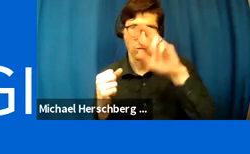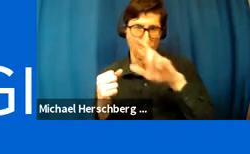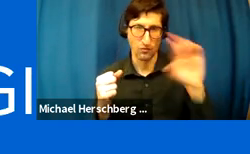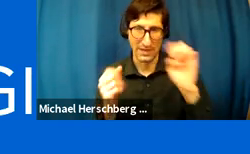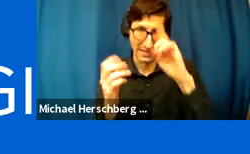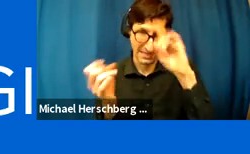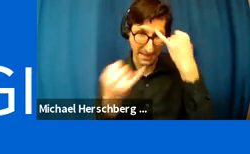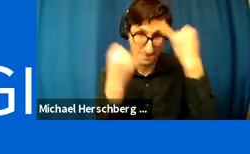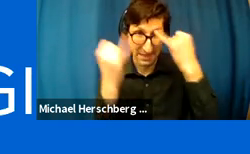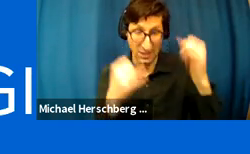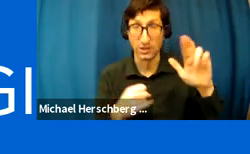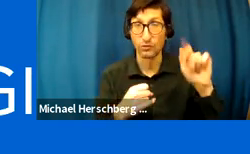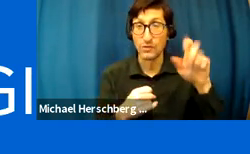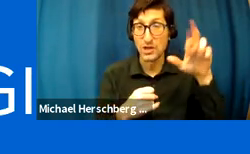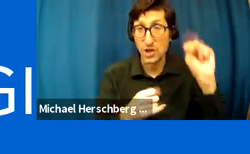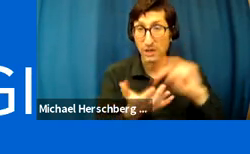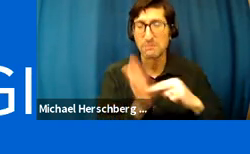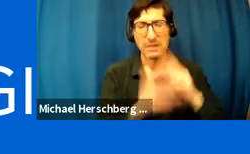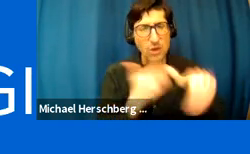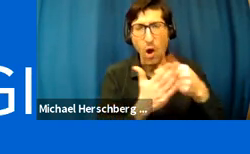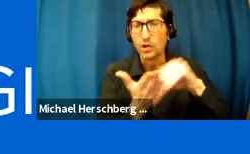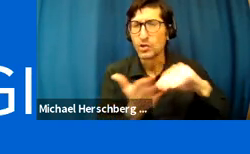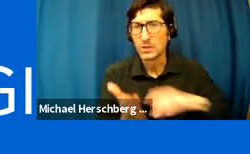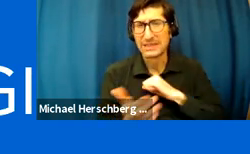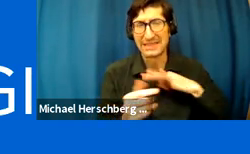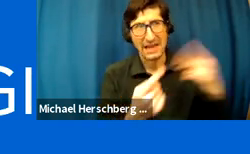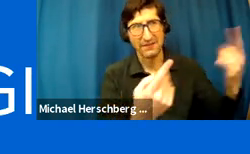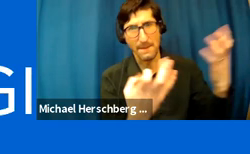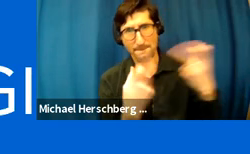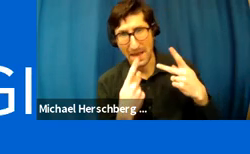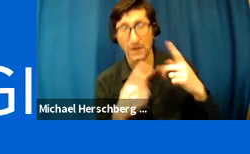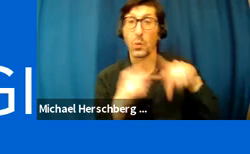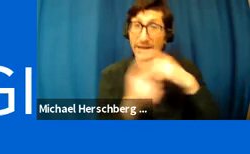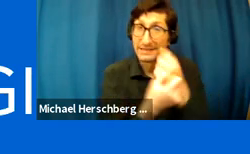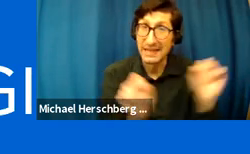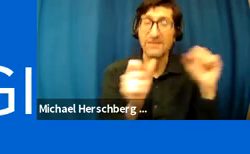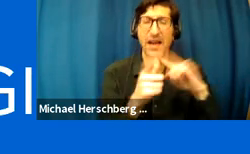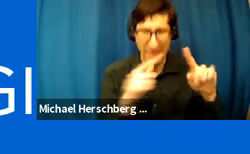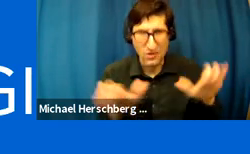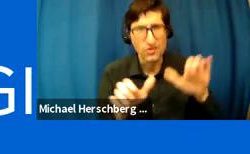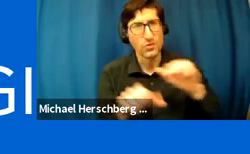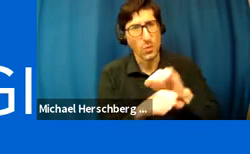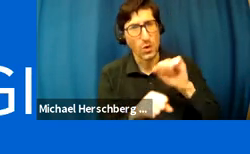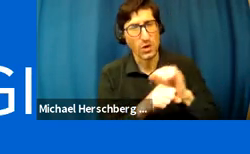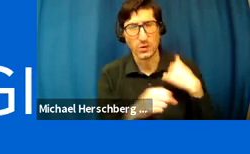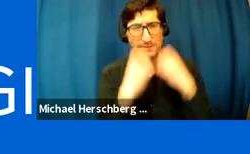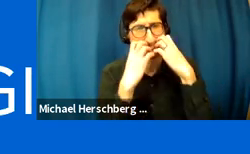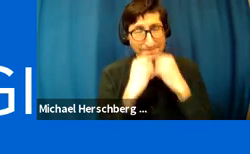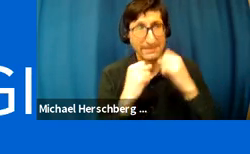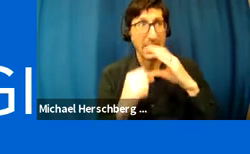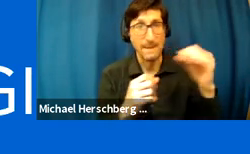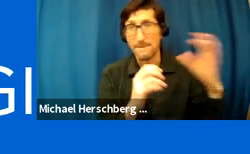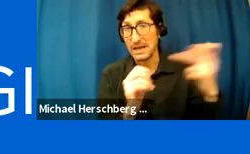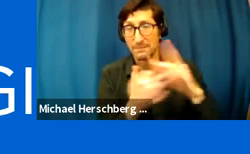on getting all students and staff back into buildings when it's safe to do so, and then get back to the work we love and return even stronger. We